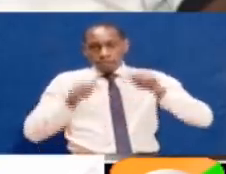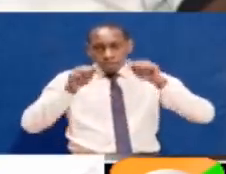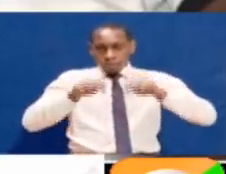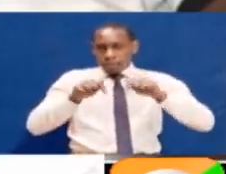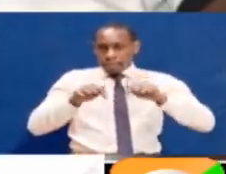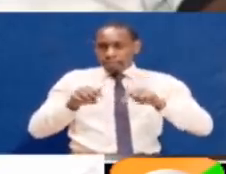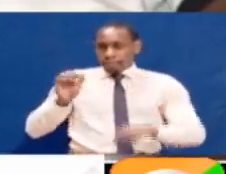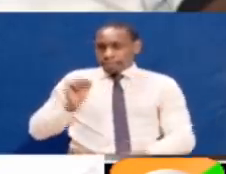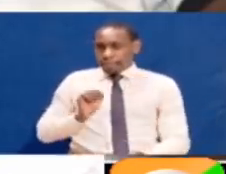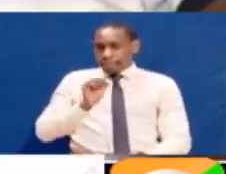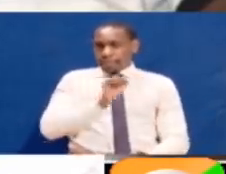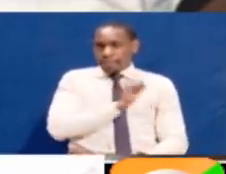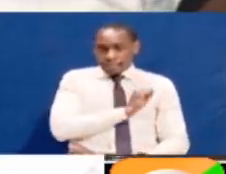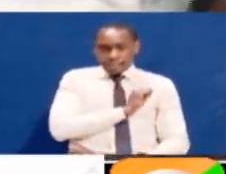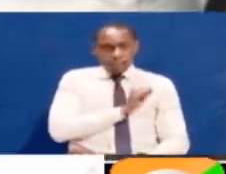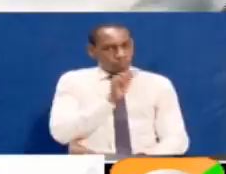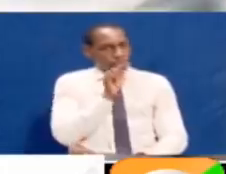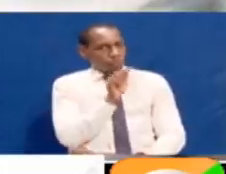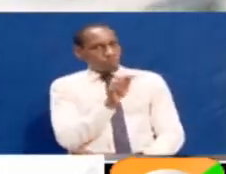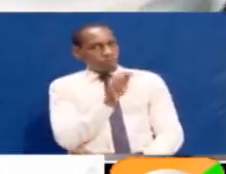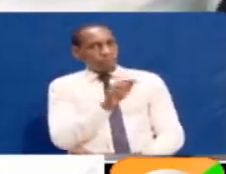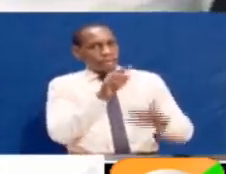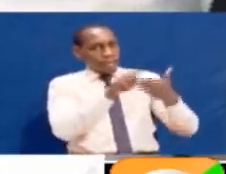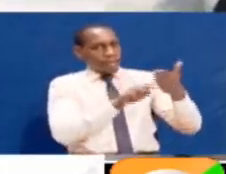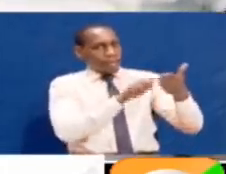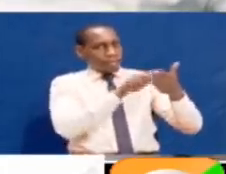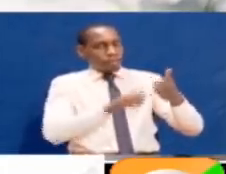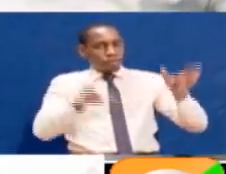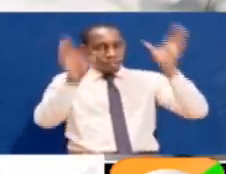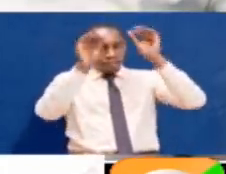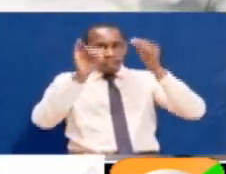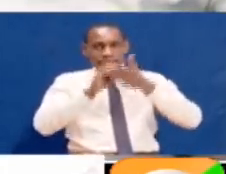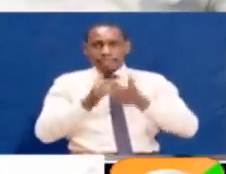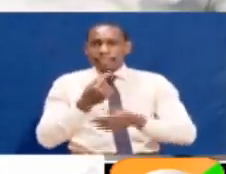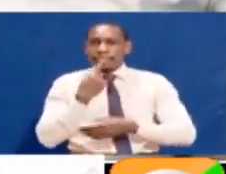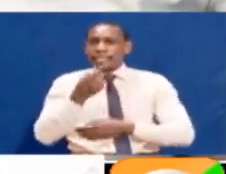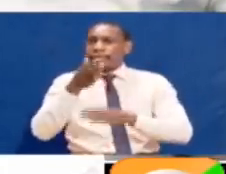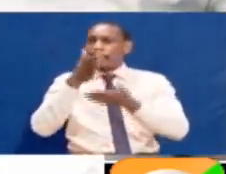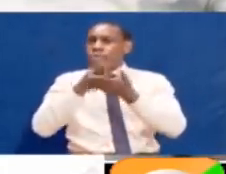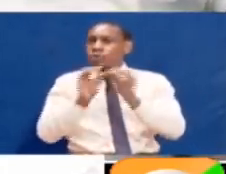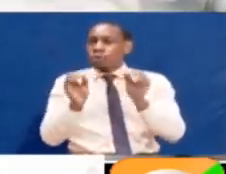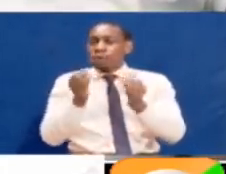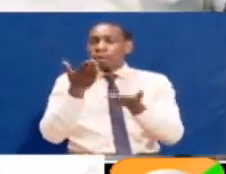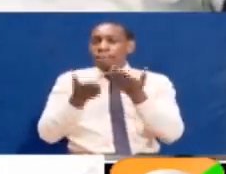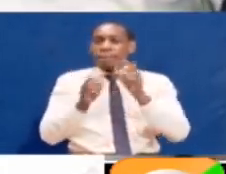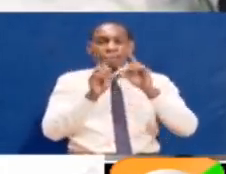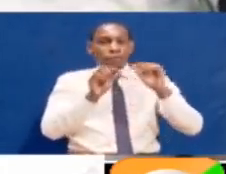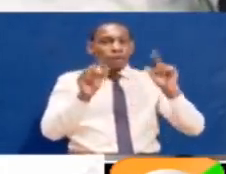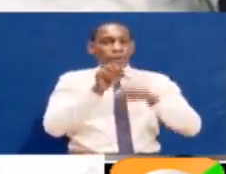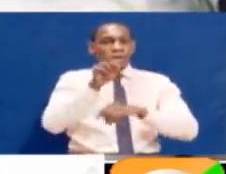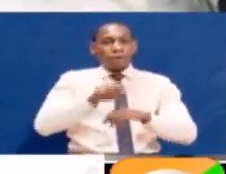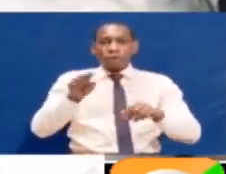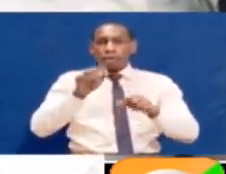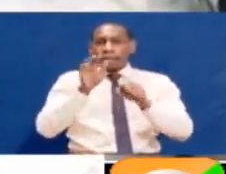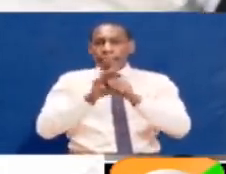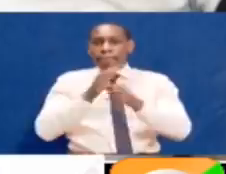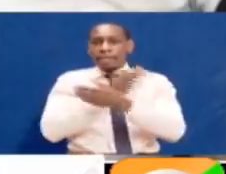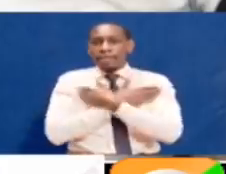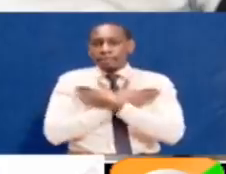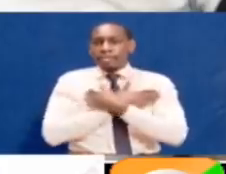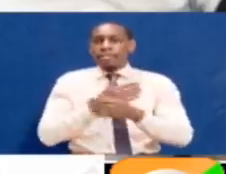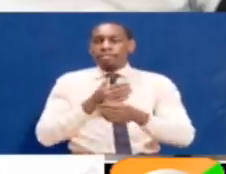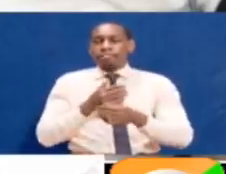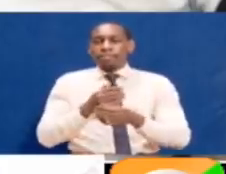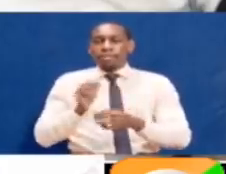I keep taking you back there. Did you accuse the president of not telling the truth, or was that a slip of the tongue? Because many of your colleagues in Senate